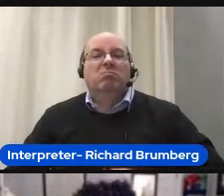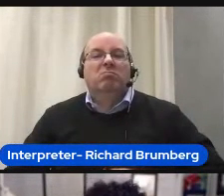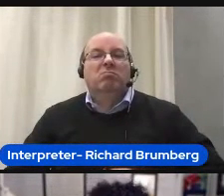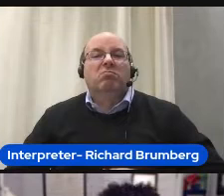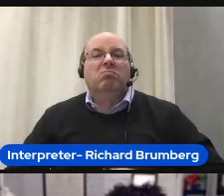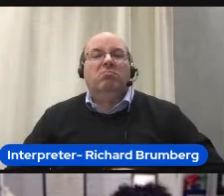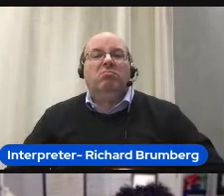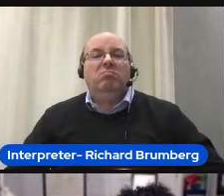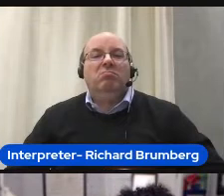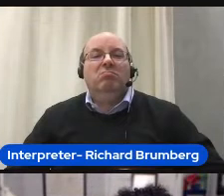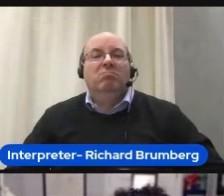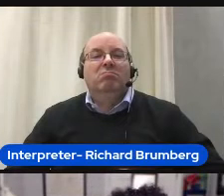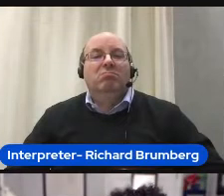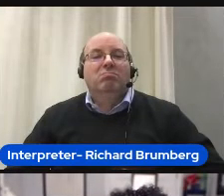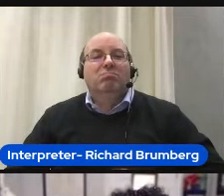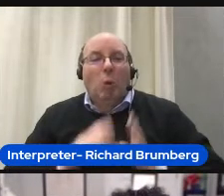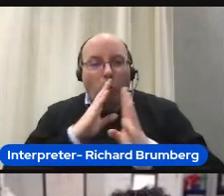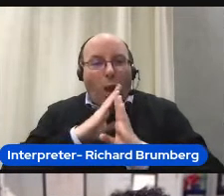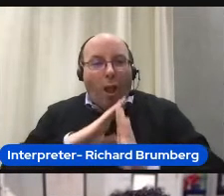Don't be shy.